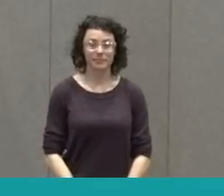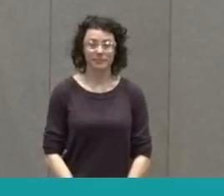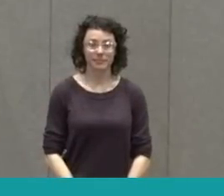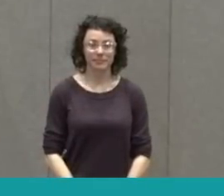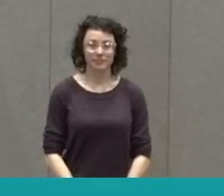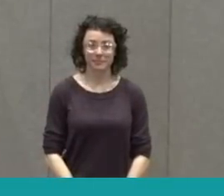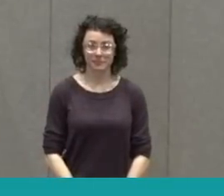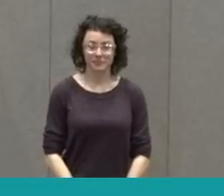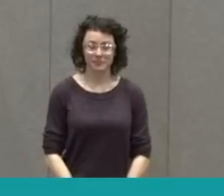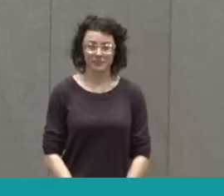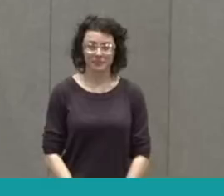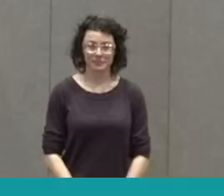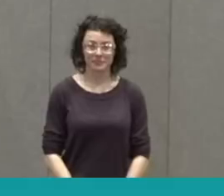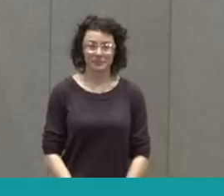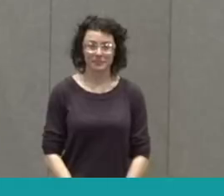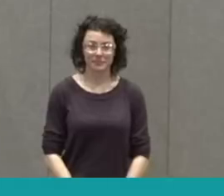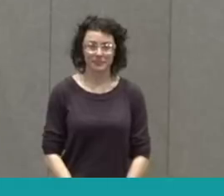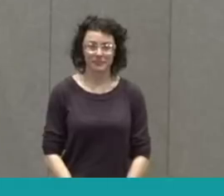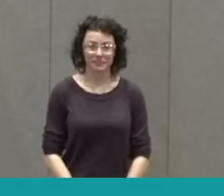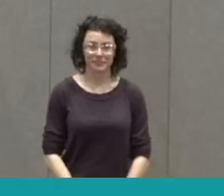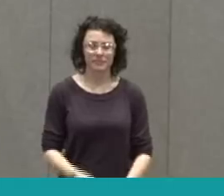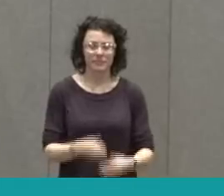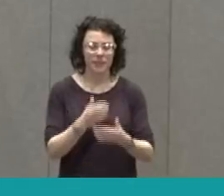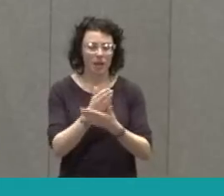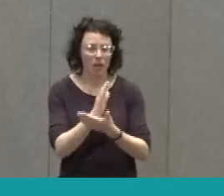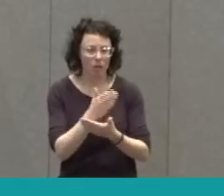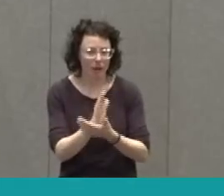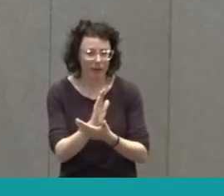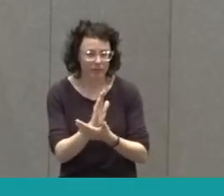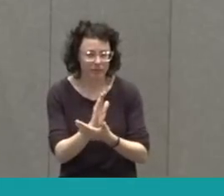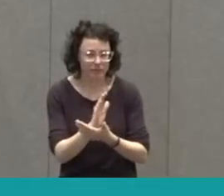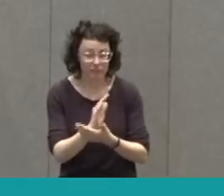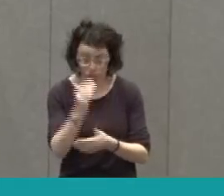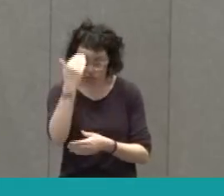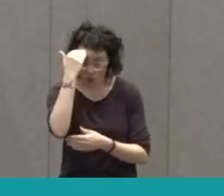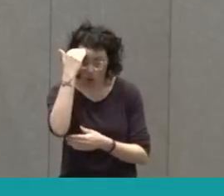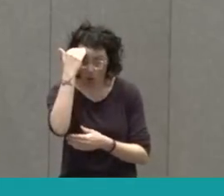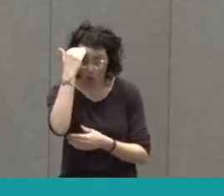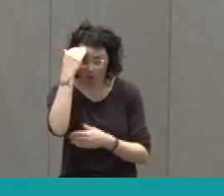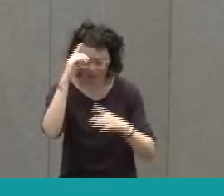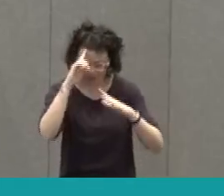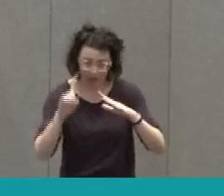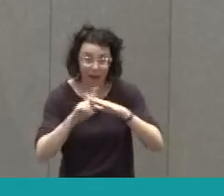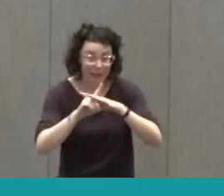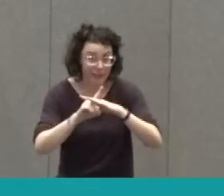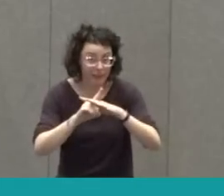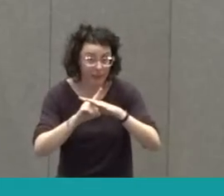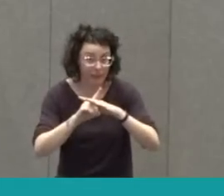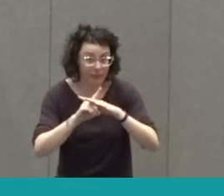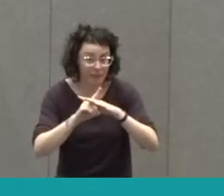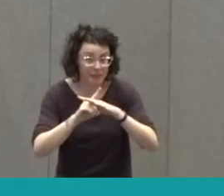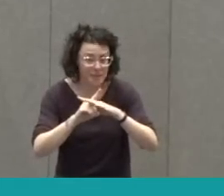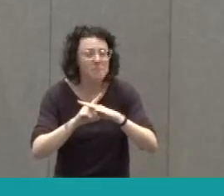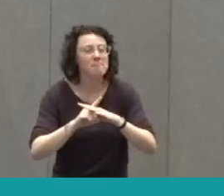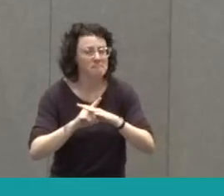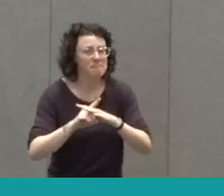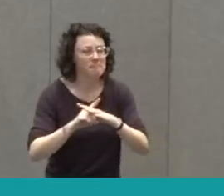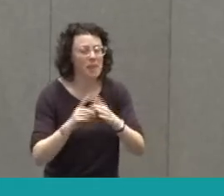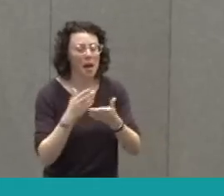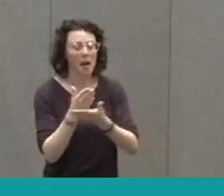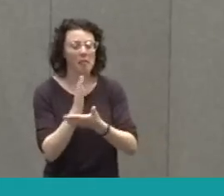All right. Have any idea what you have? Have something? All right, I'm going to go back to my first